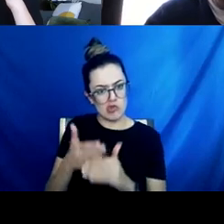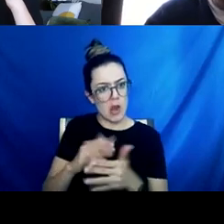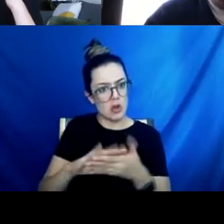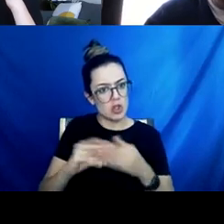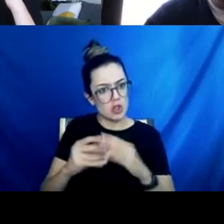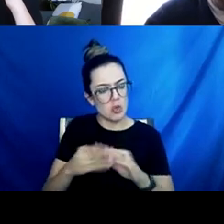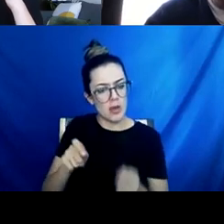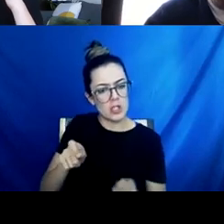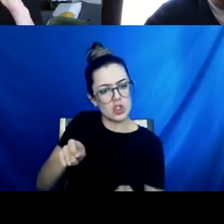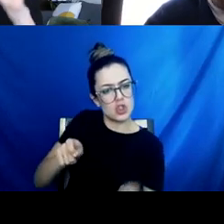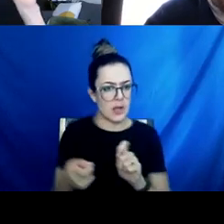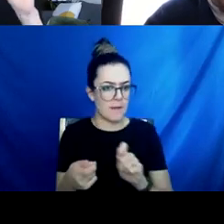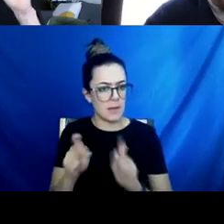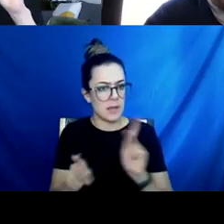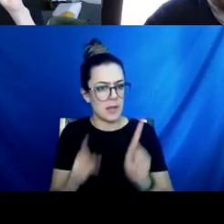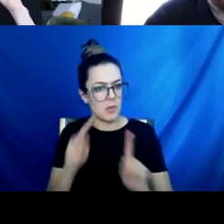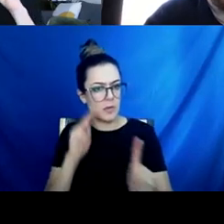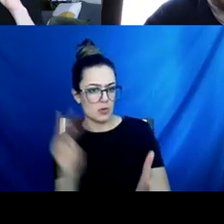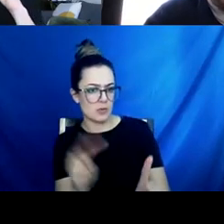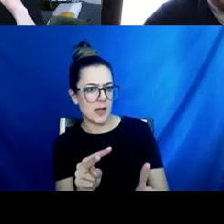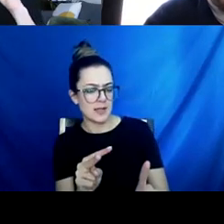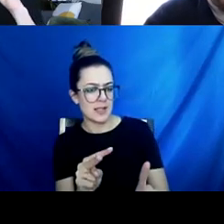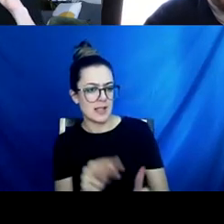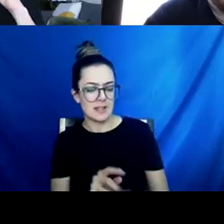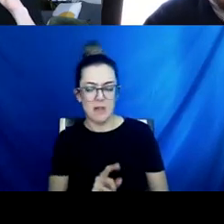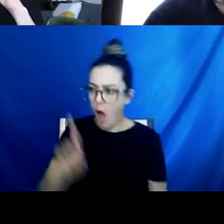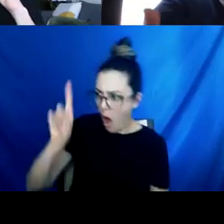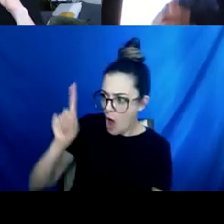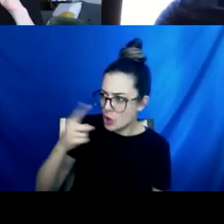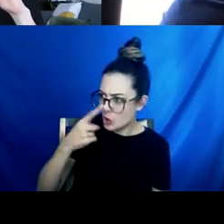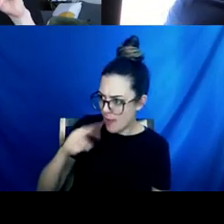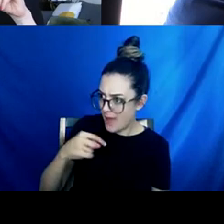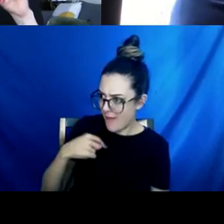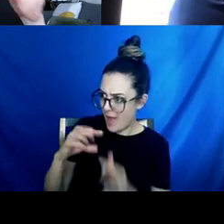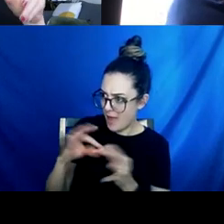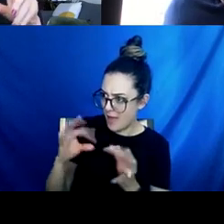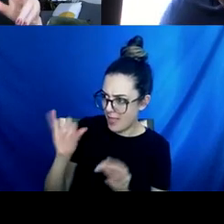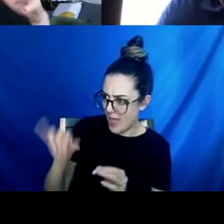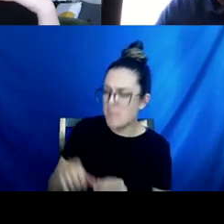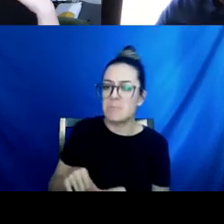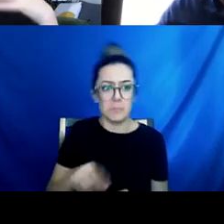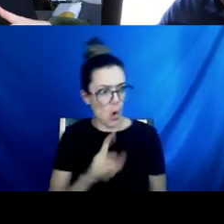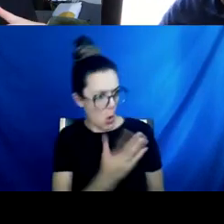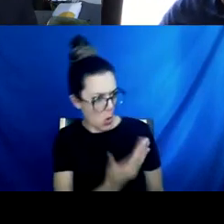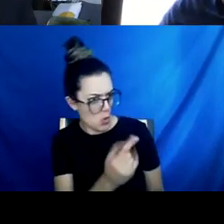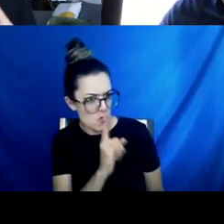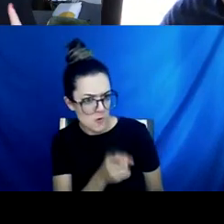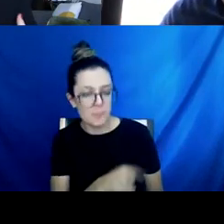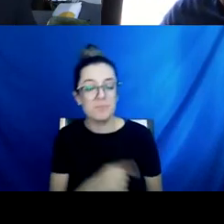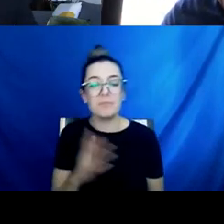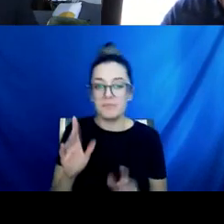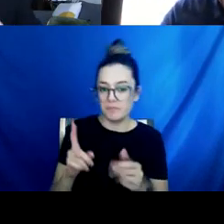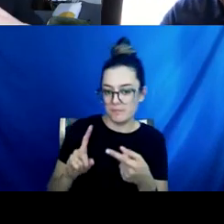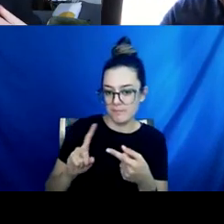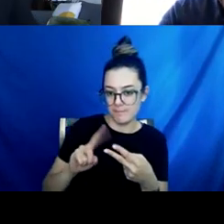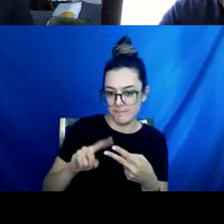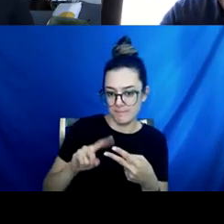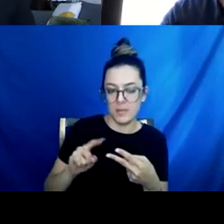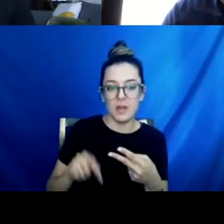Do you, Catherine, should I jump in? Yeah, okay. We're like, playing the, actually, I